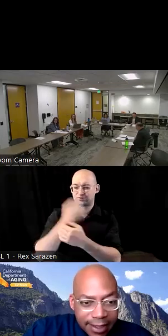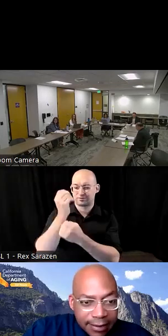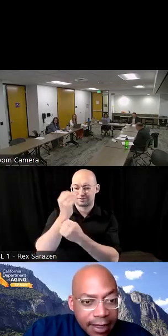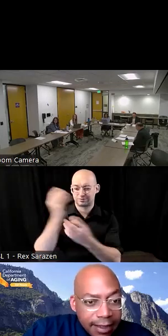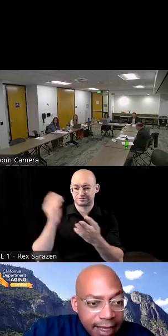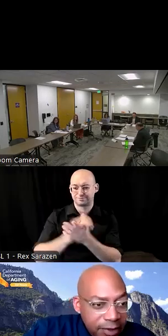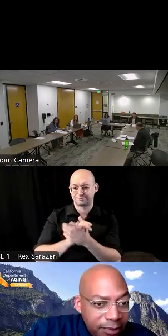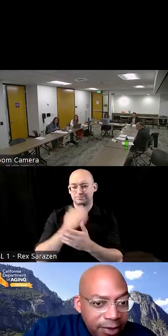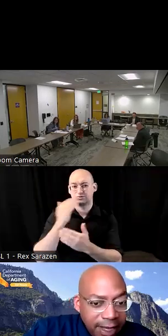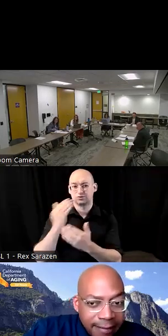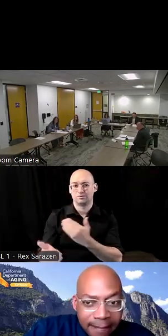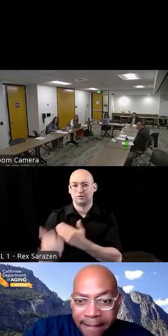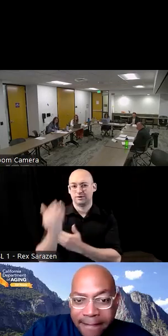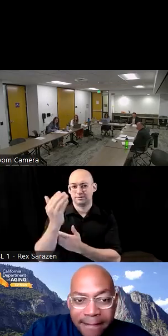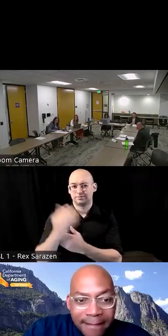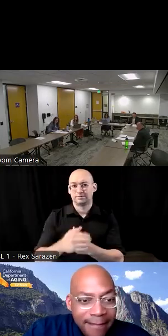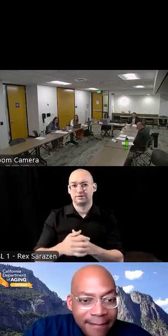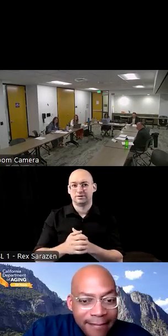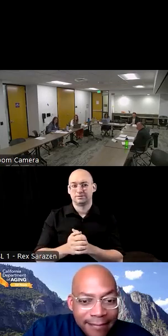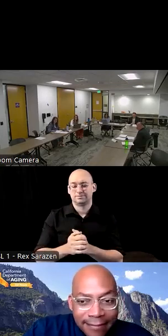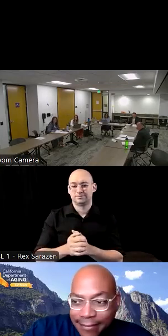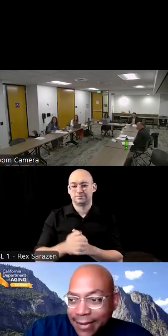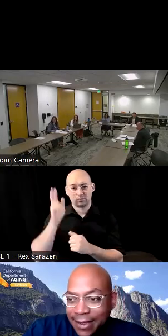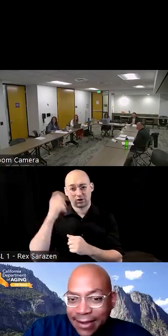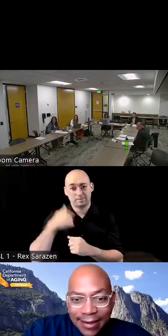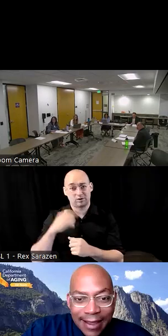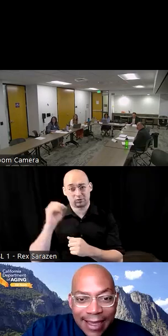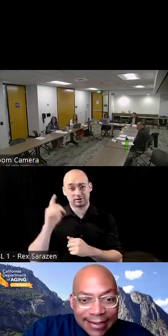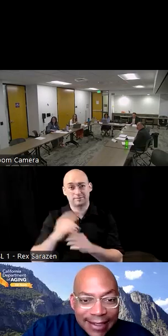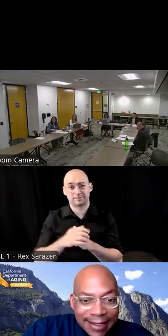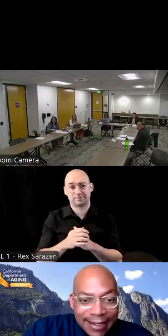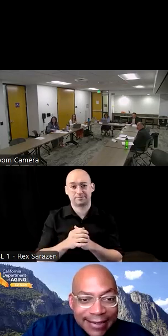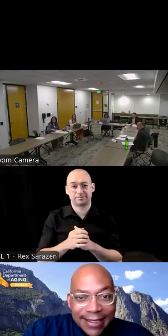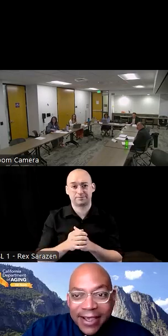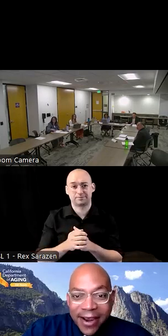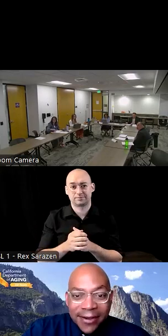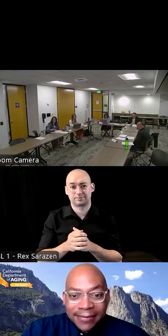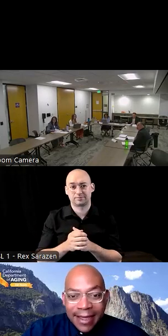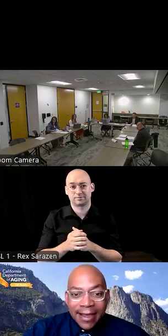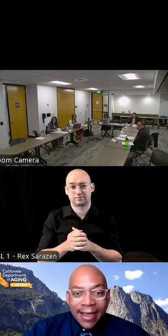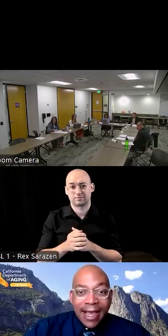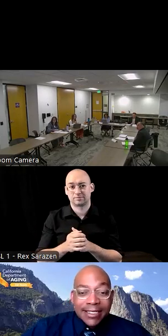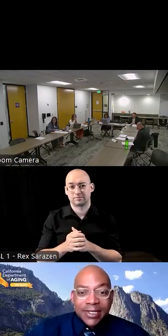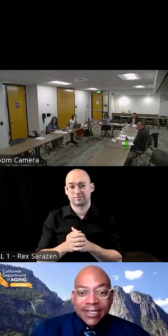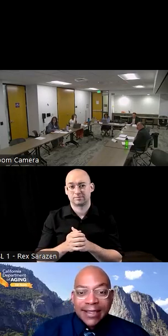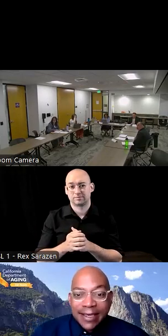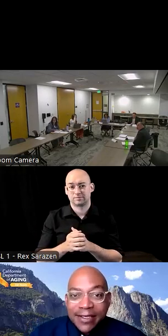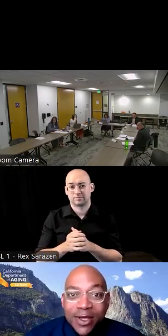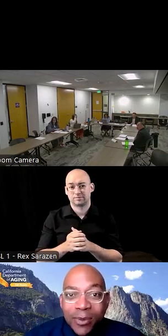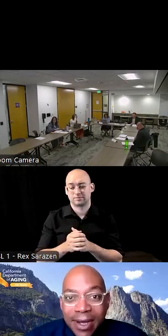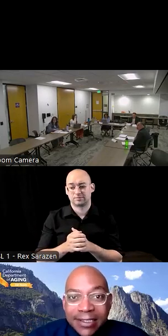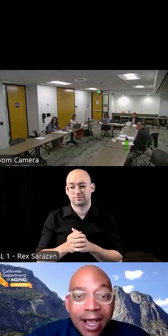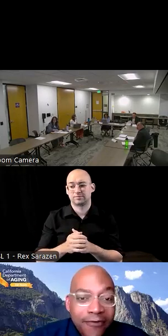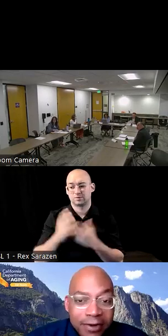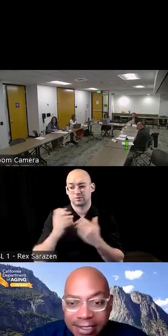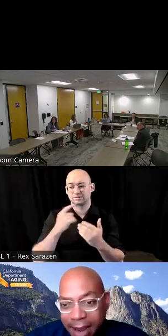Good morning. Can you hear me okay? You sound great, Brian. Excellent. Thank you, Carol. I just want to say thank you